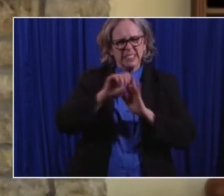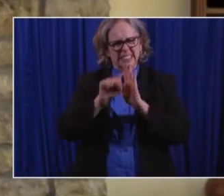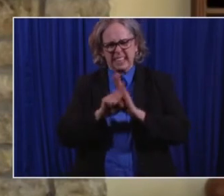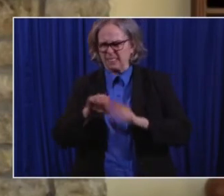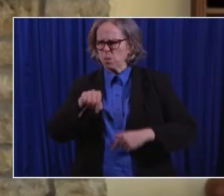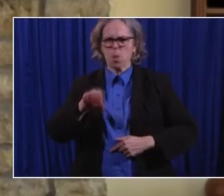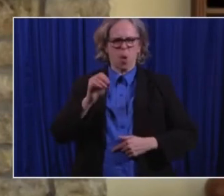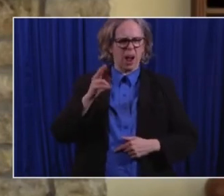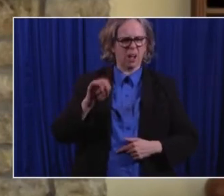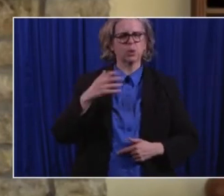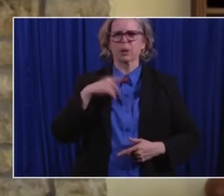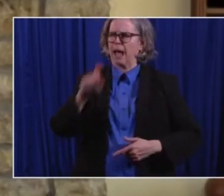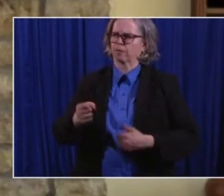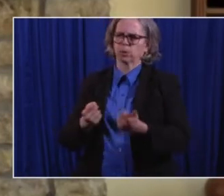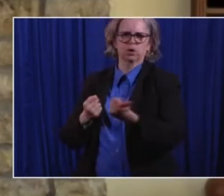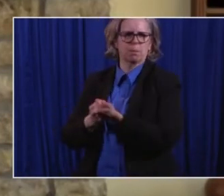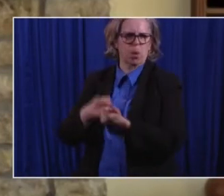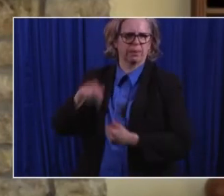supported.